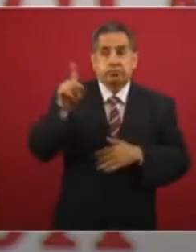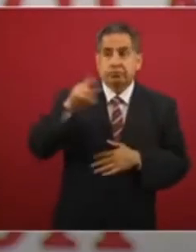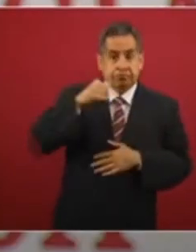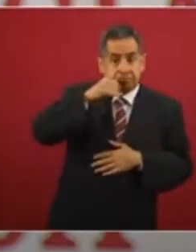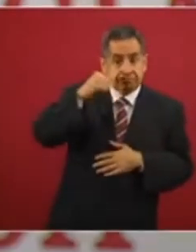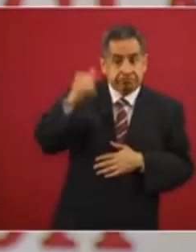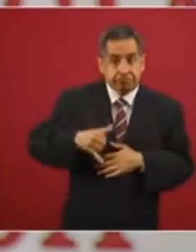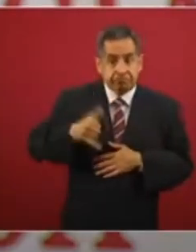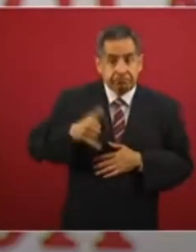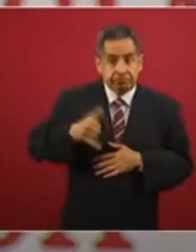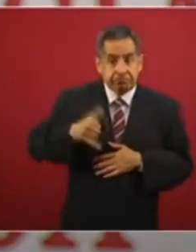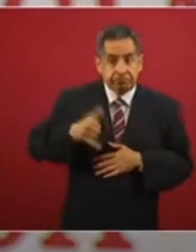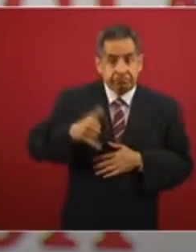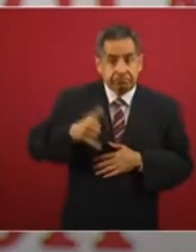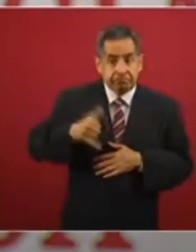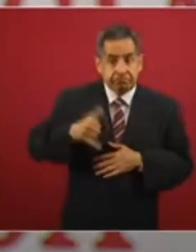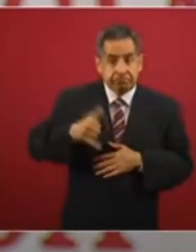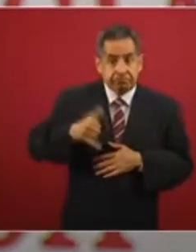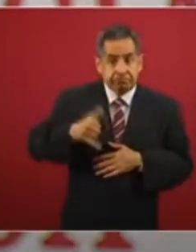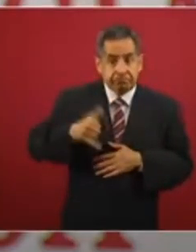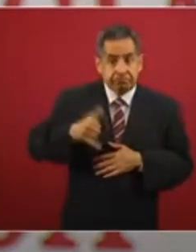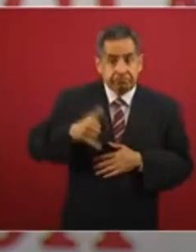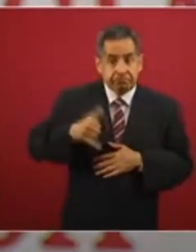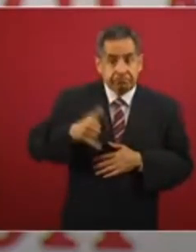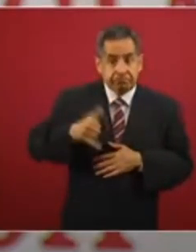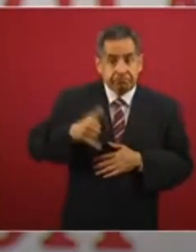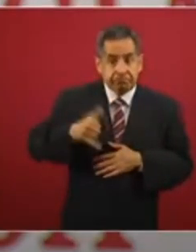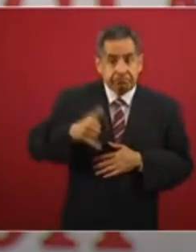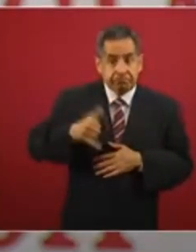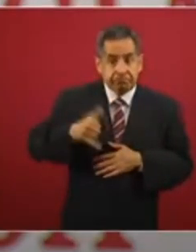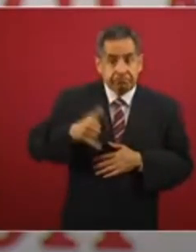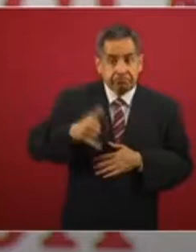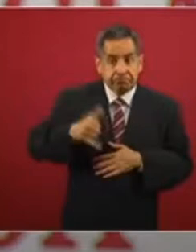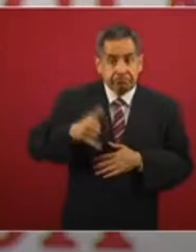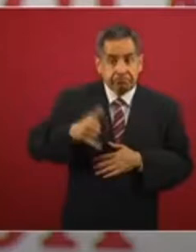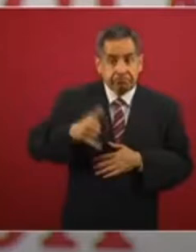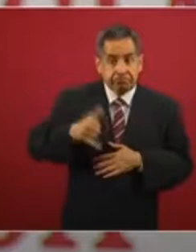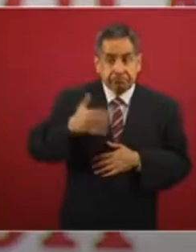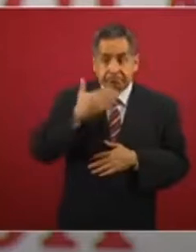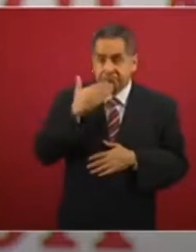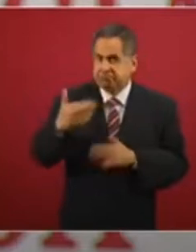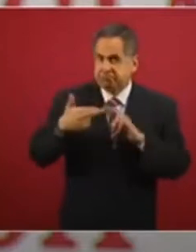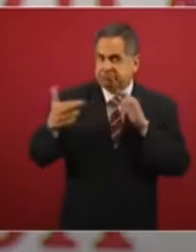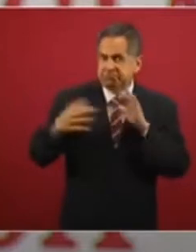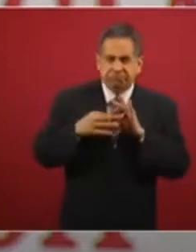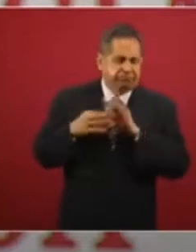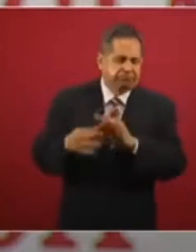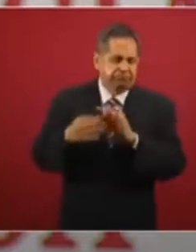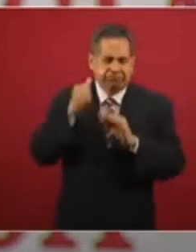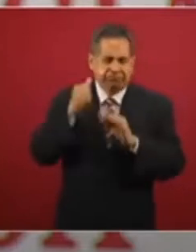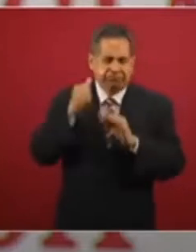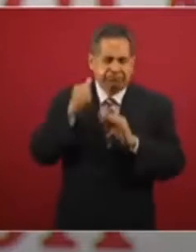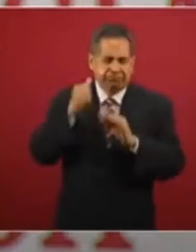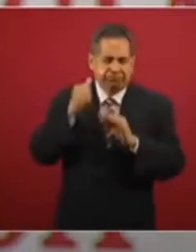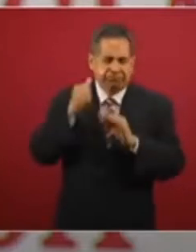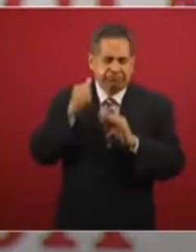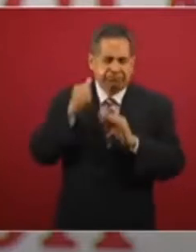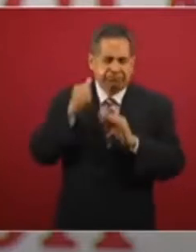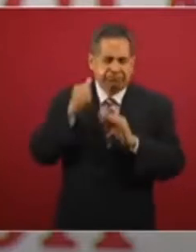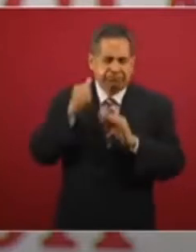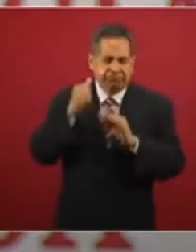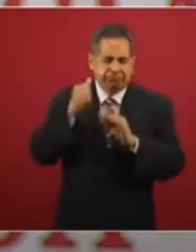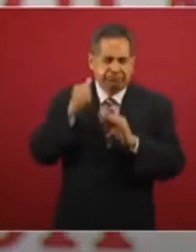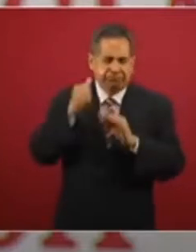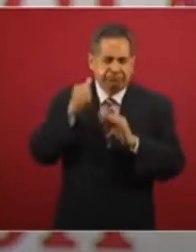buena relación. Because Italy, whom we've had a very good relationship with. Siempre, pero ahora en always,